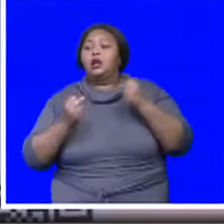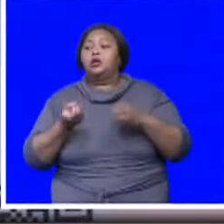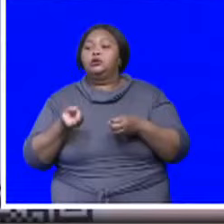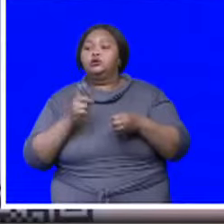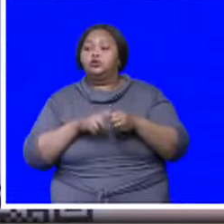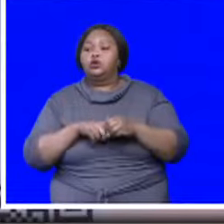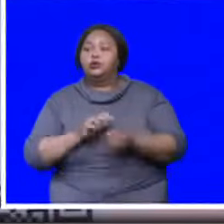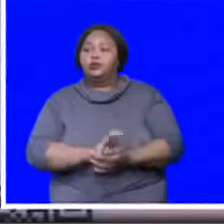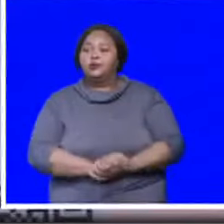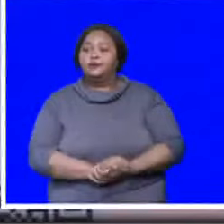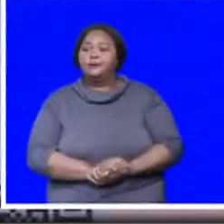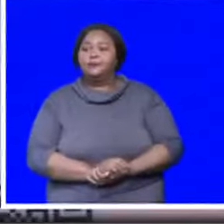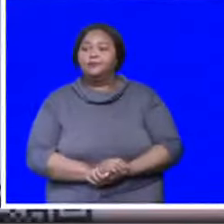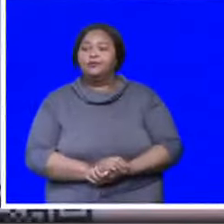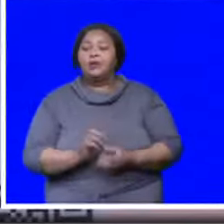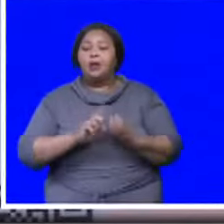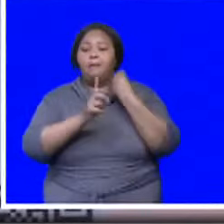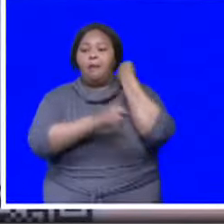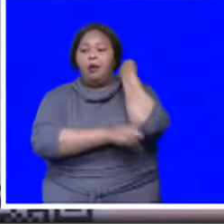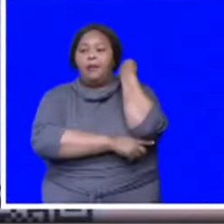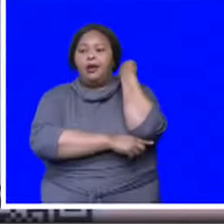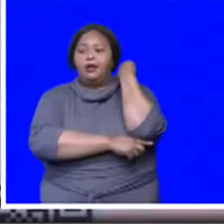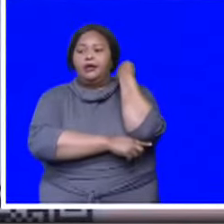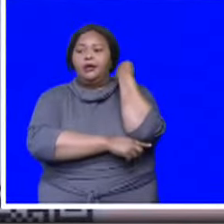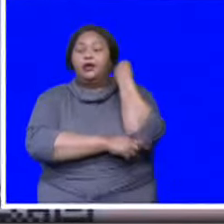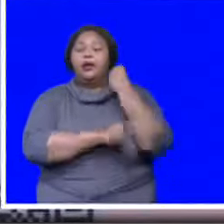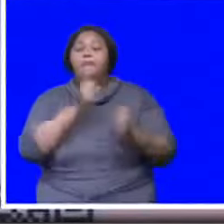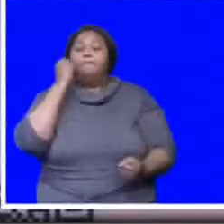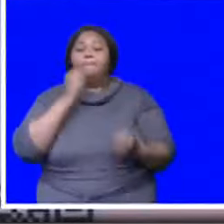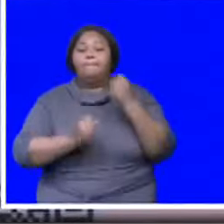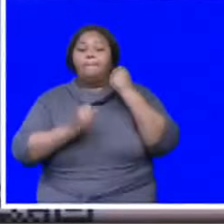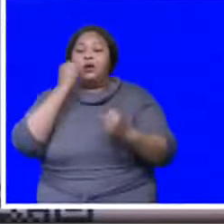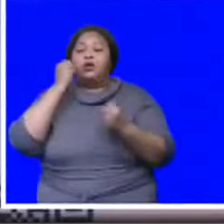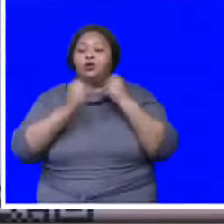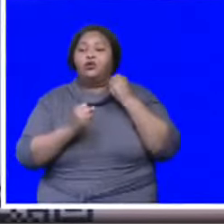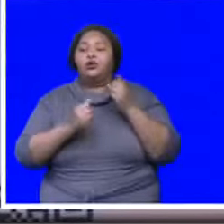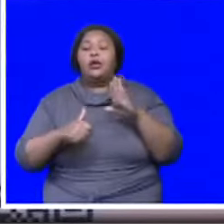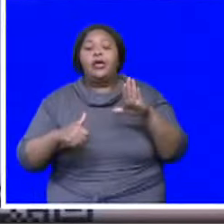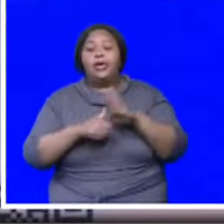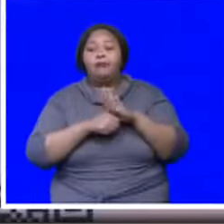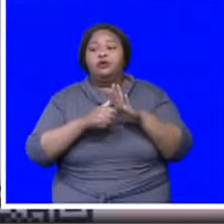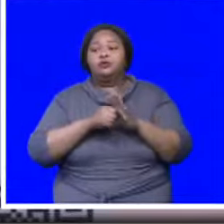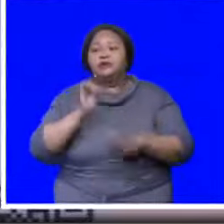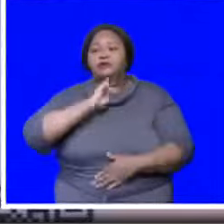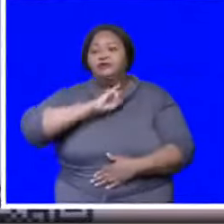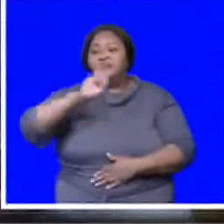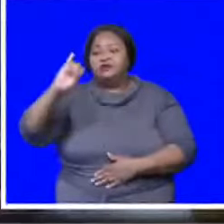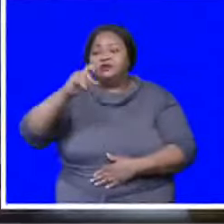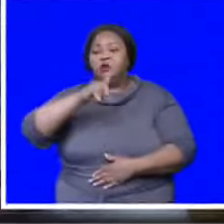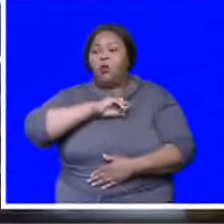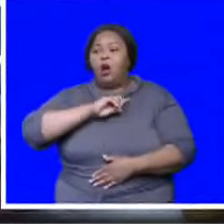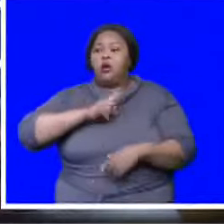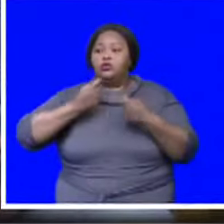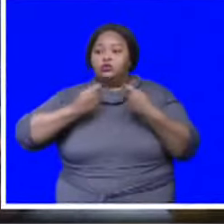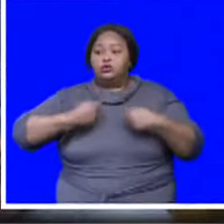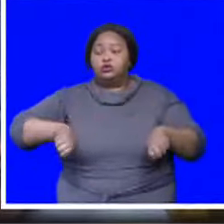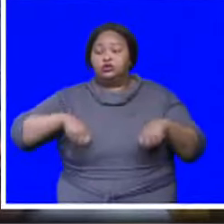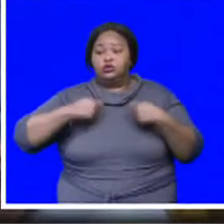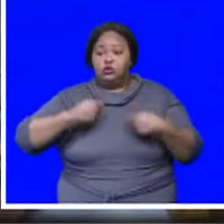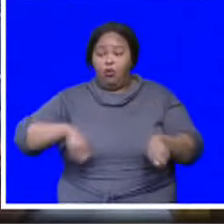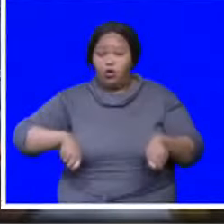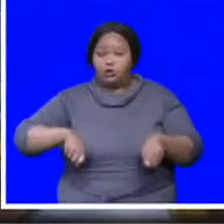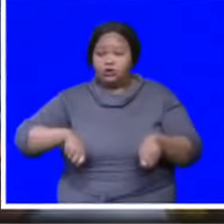Siwambisa mbili umdlalo wokugijima lesizimbabane marathon kungumdlalo lesibona ukuthi